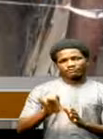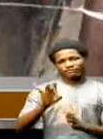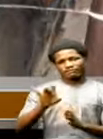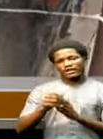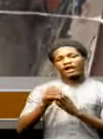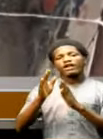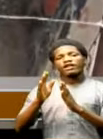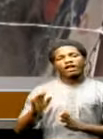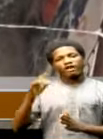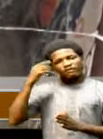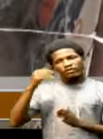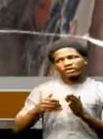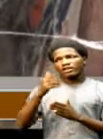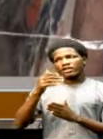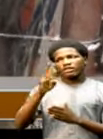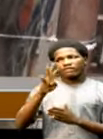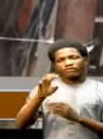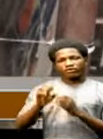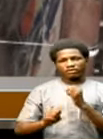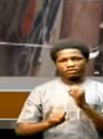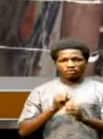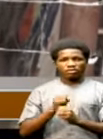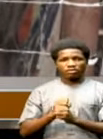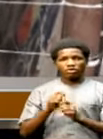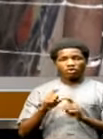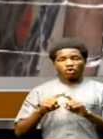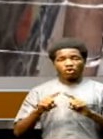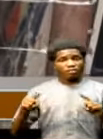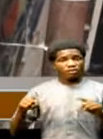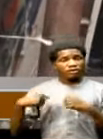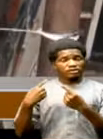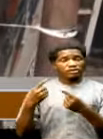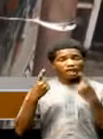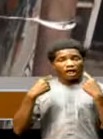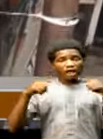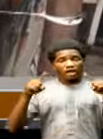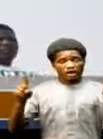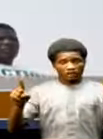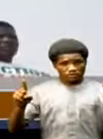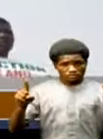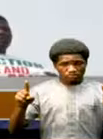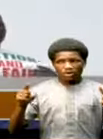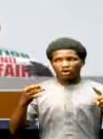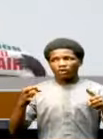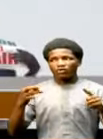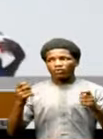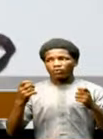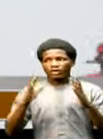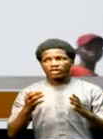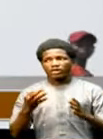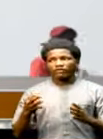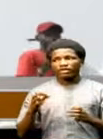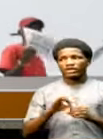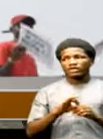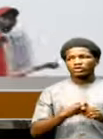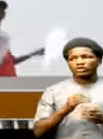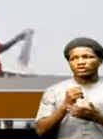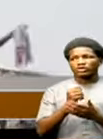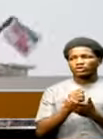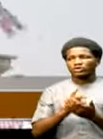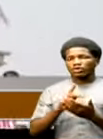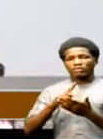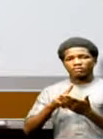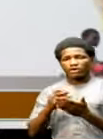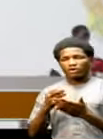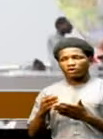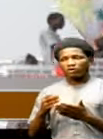next 4 years. However, since the announcement of the winners of the elections, some parts of the city